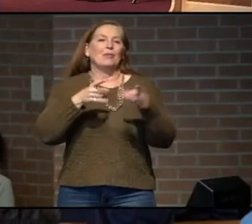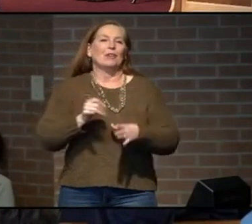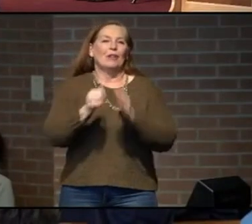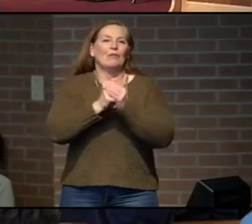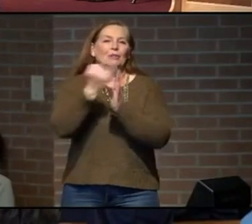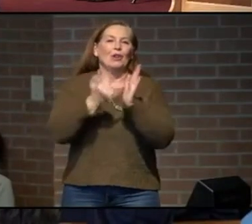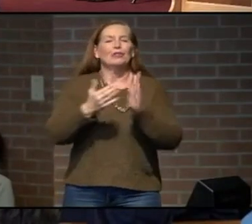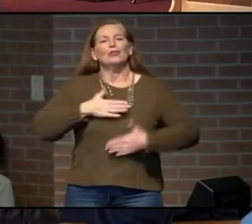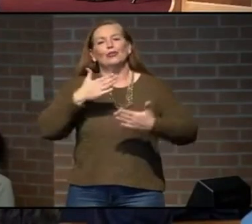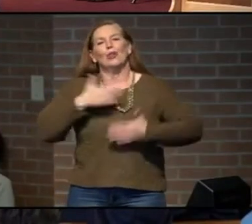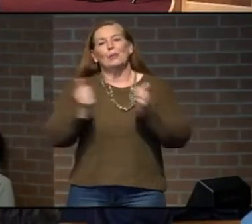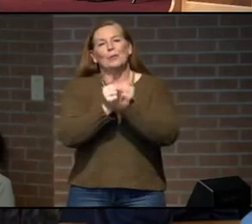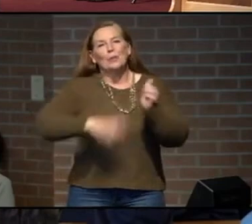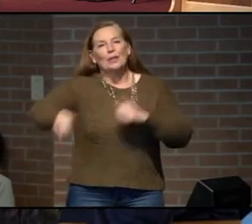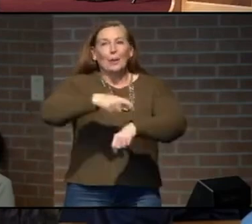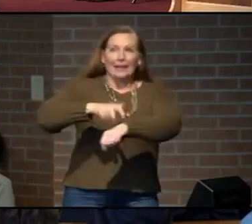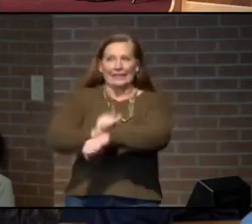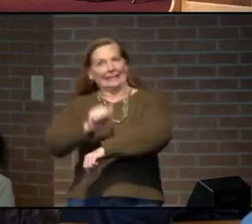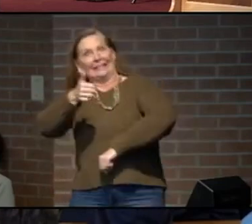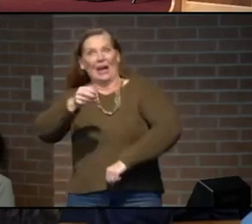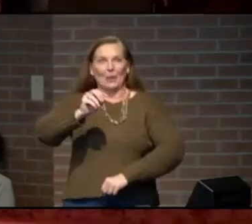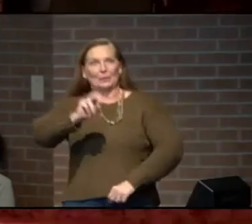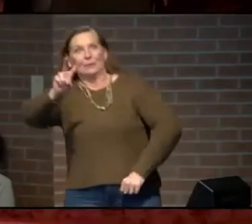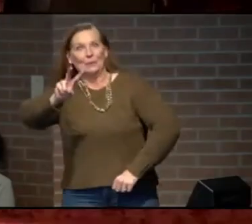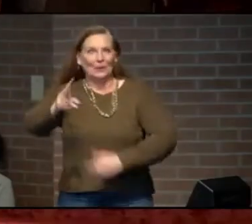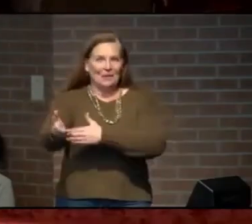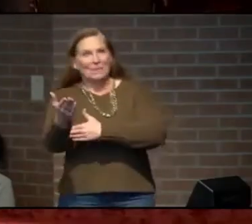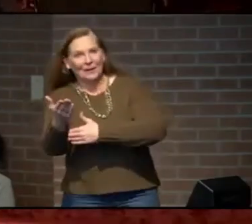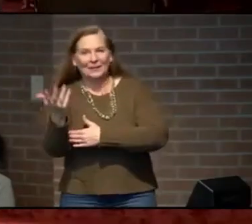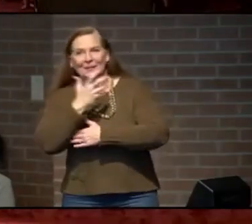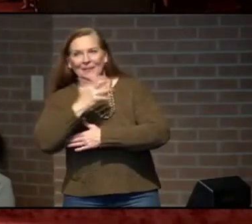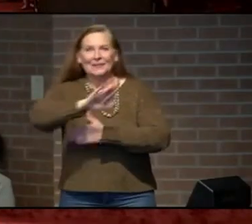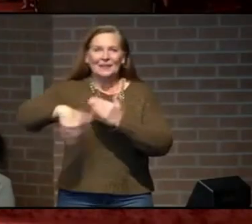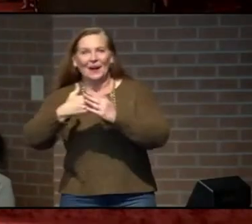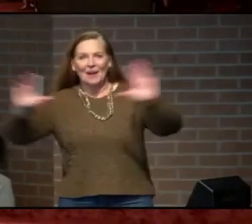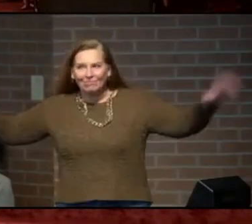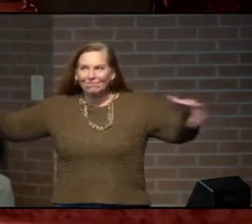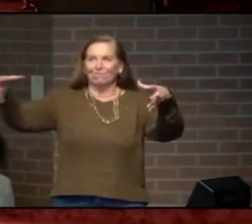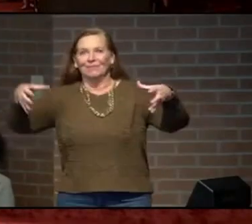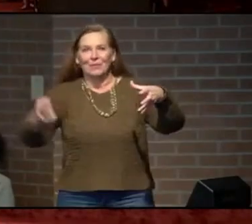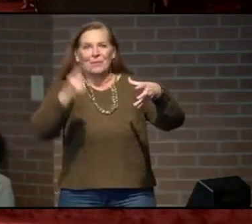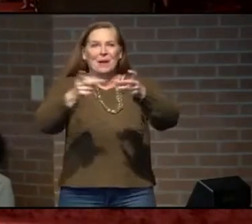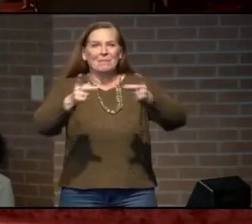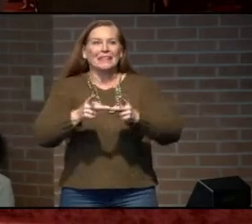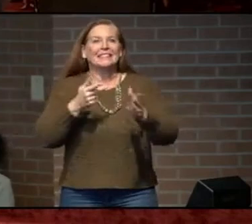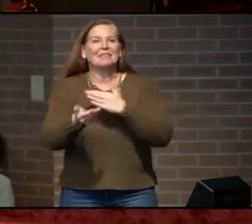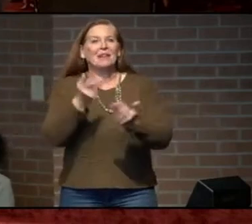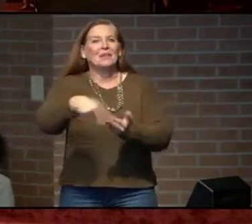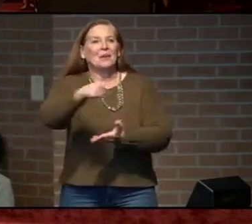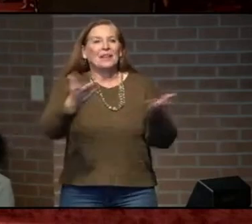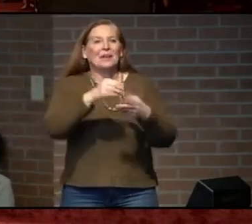joy to be with you at 10:02 in the morning, all together in one place, whether you are worshiping here in